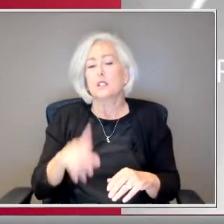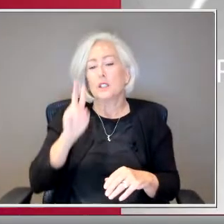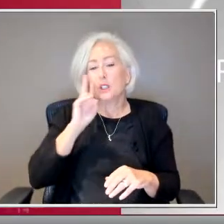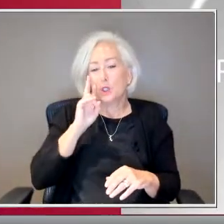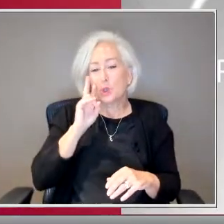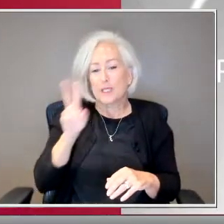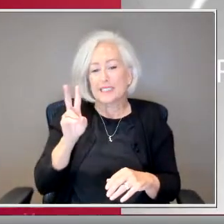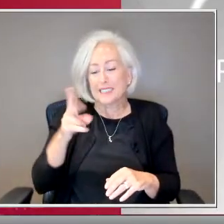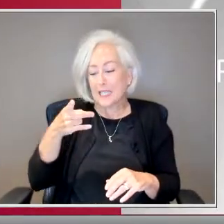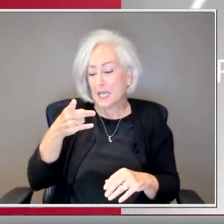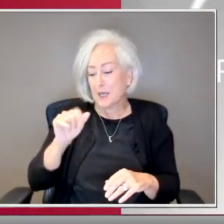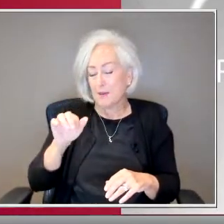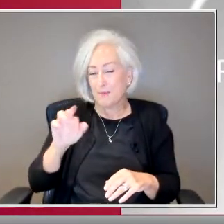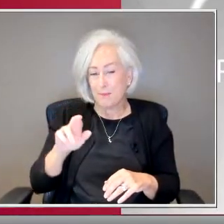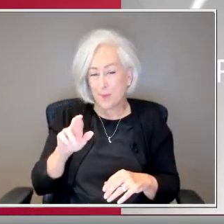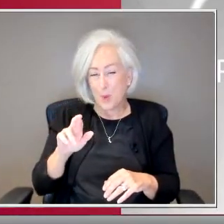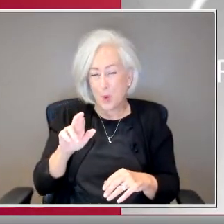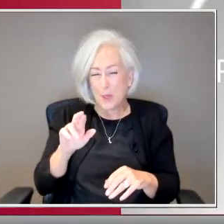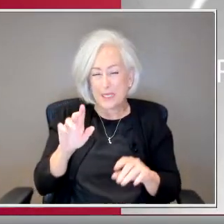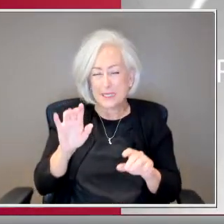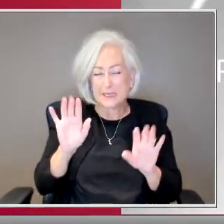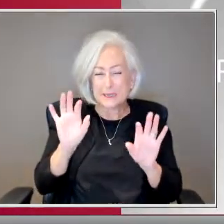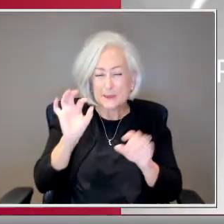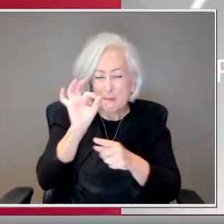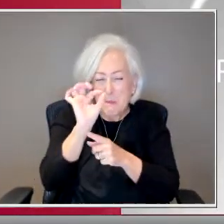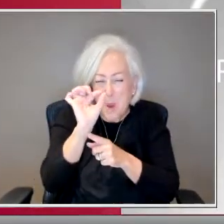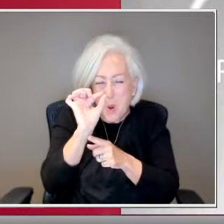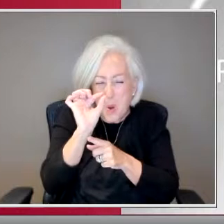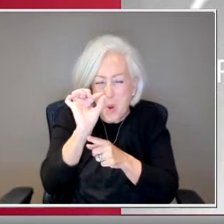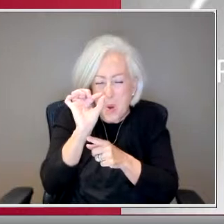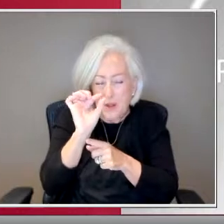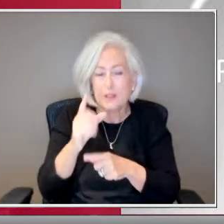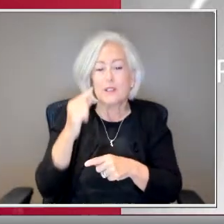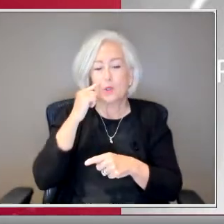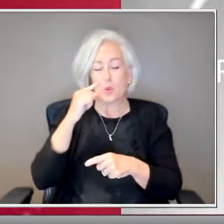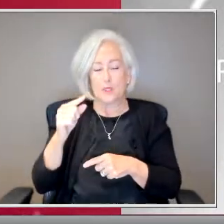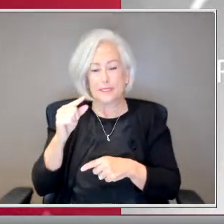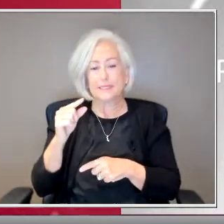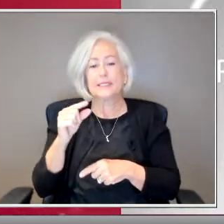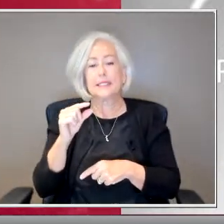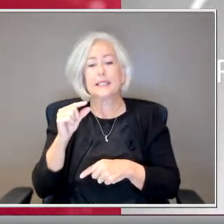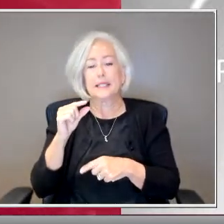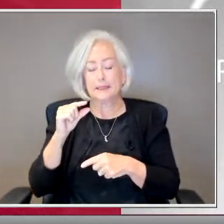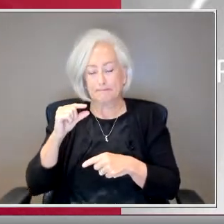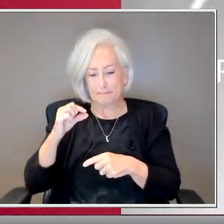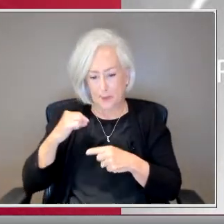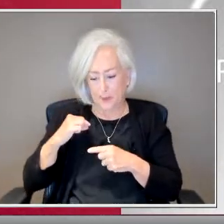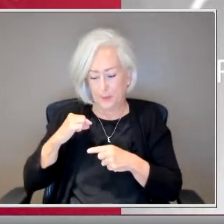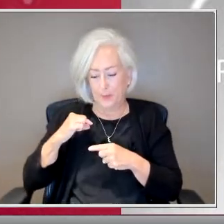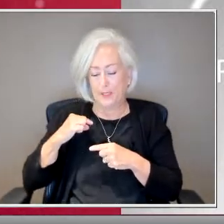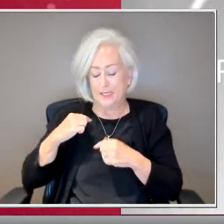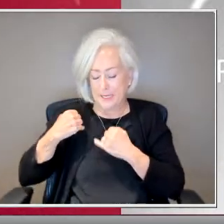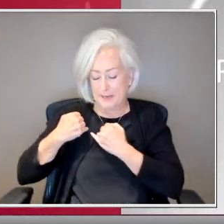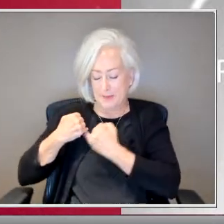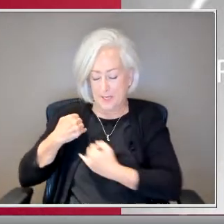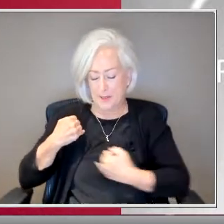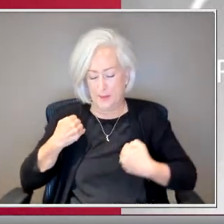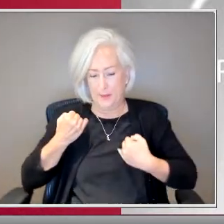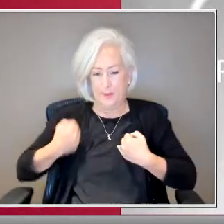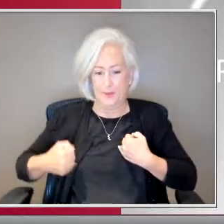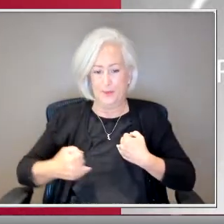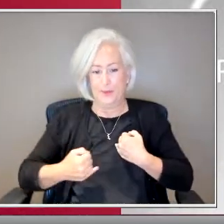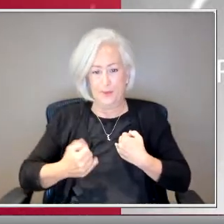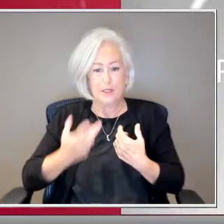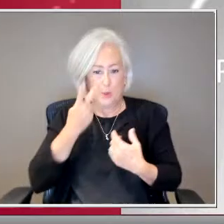port over there on the far lateral side, and it's got wires going into the heart. So it's out of the field a little bit. It's a lot smaller target over